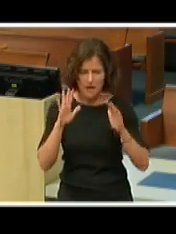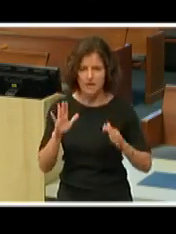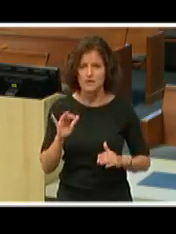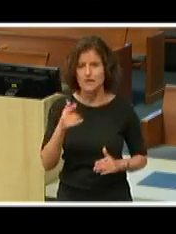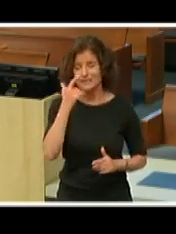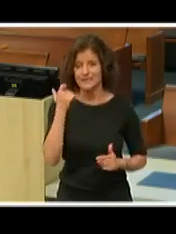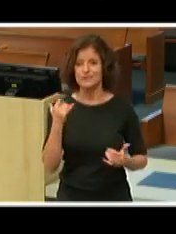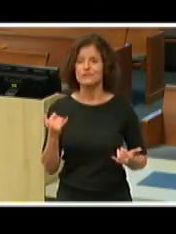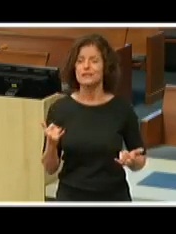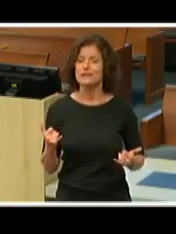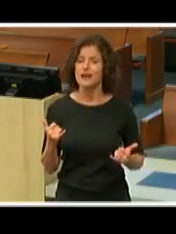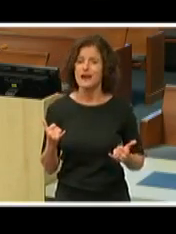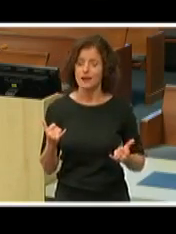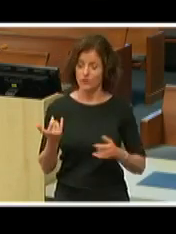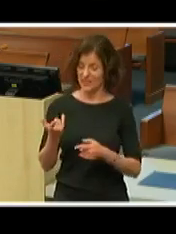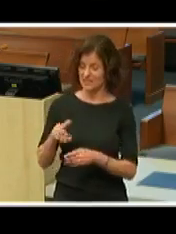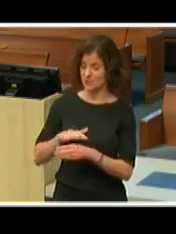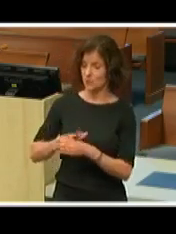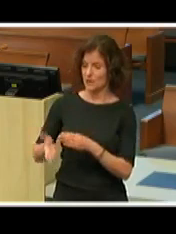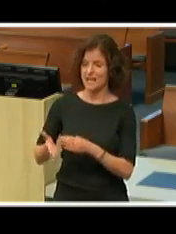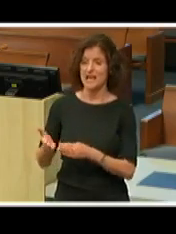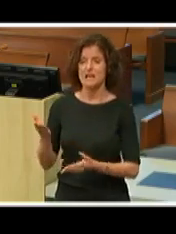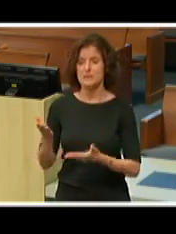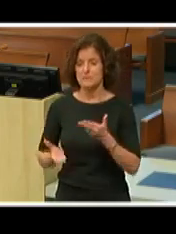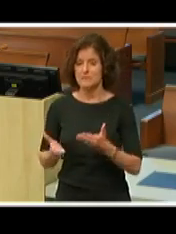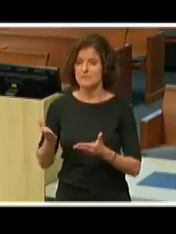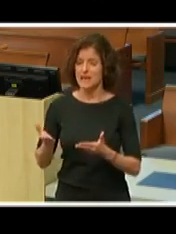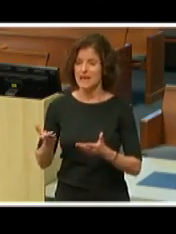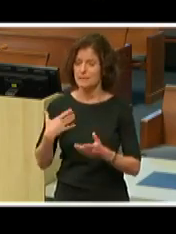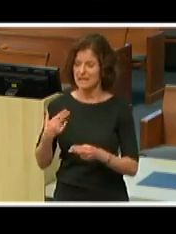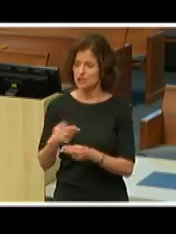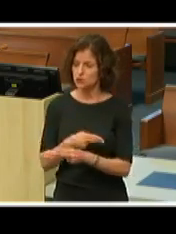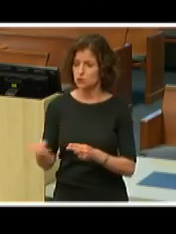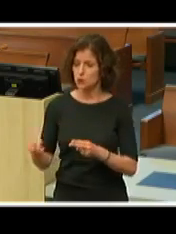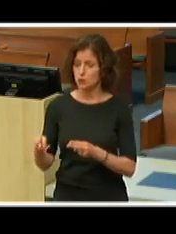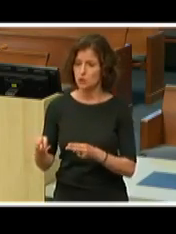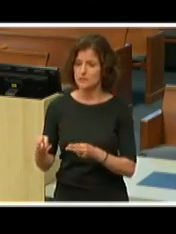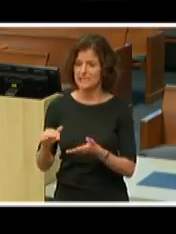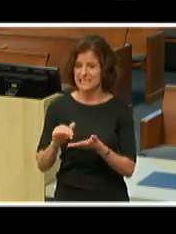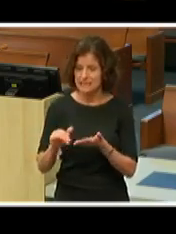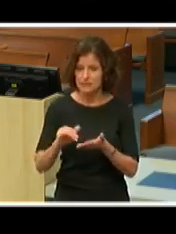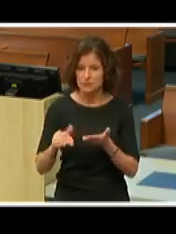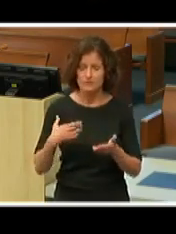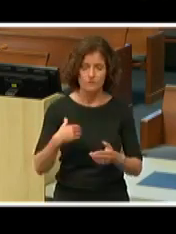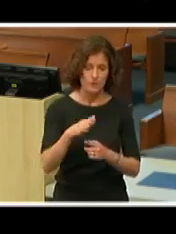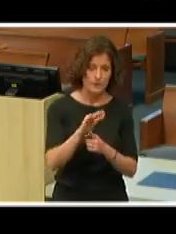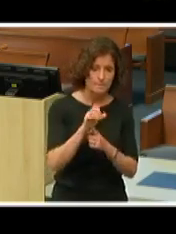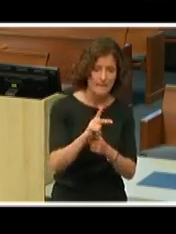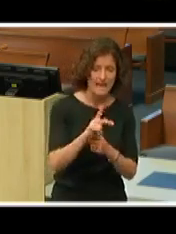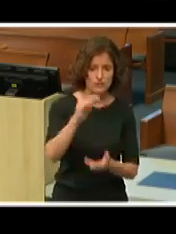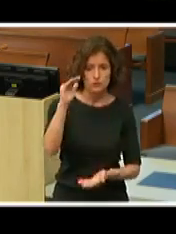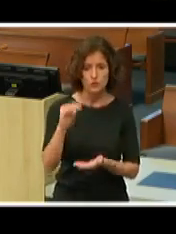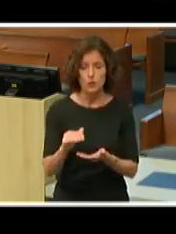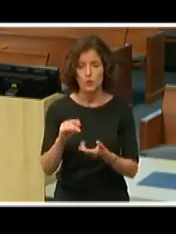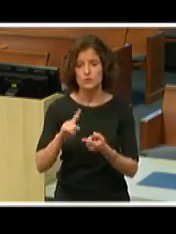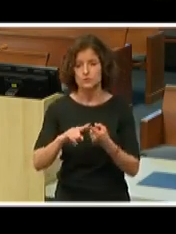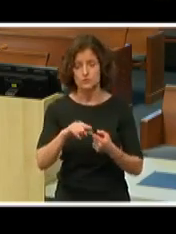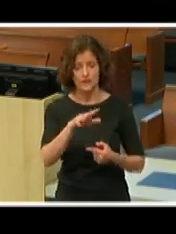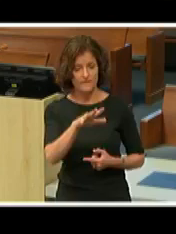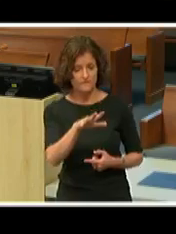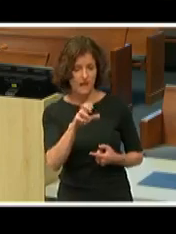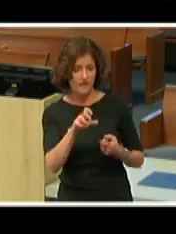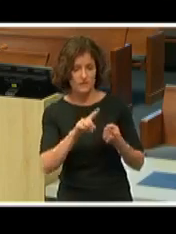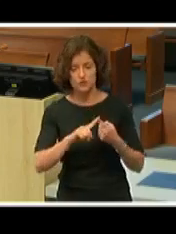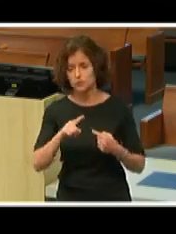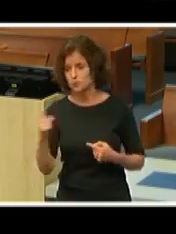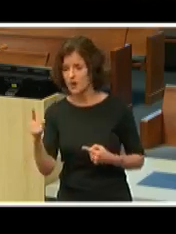to the extent we can make a short exception for banks or lower it to 500-1